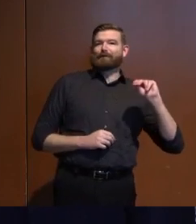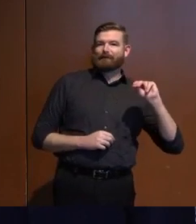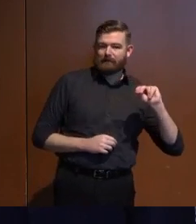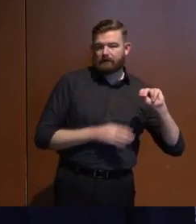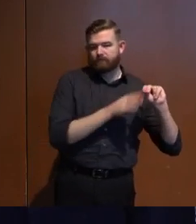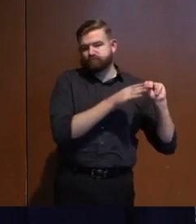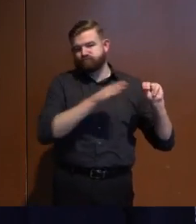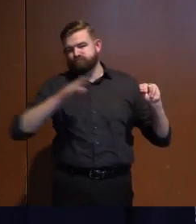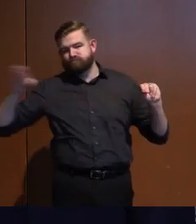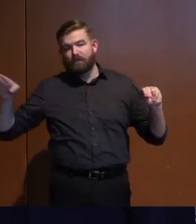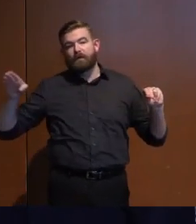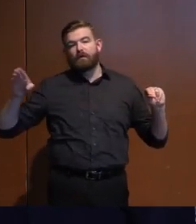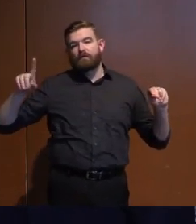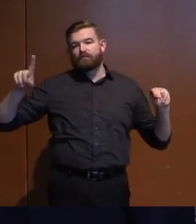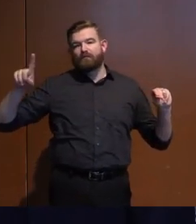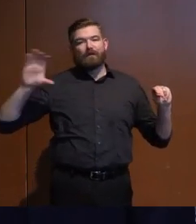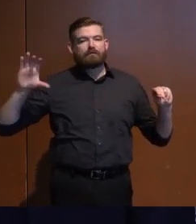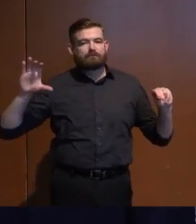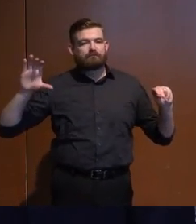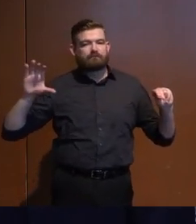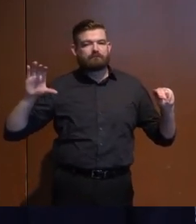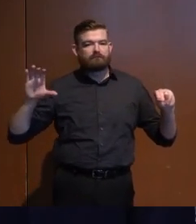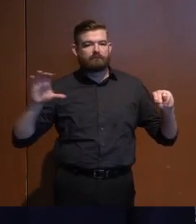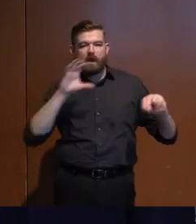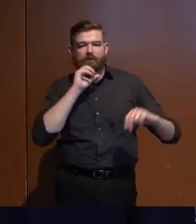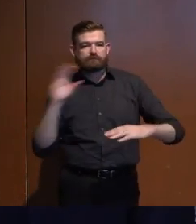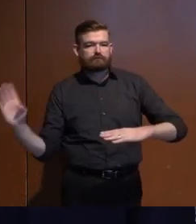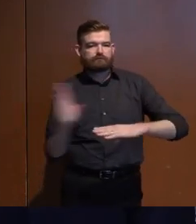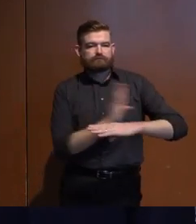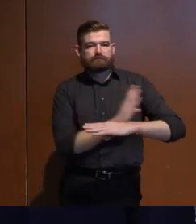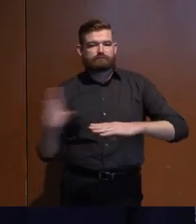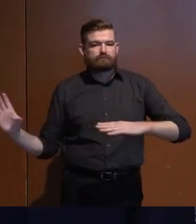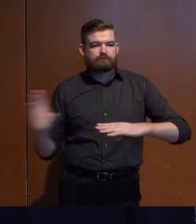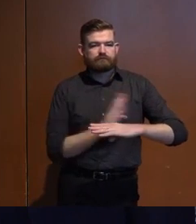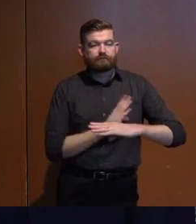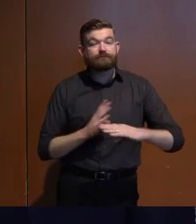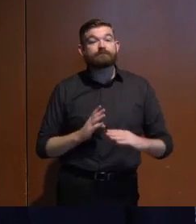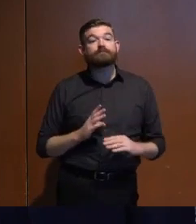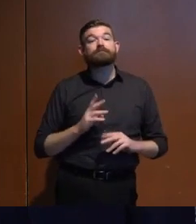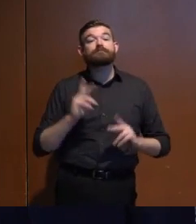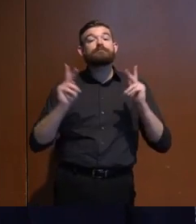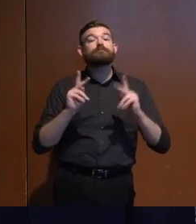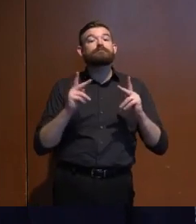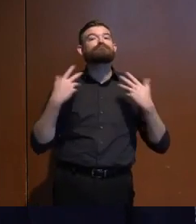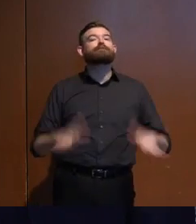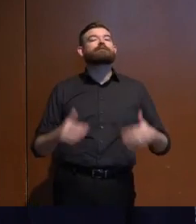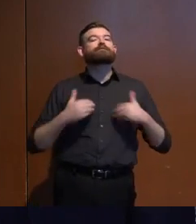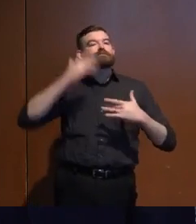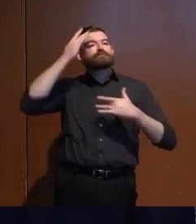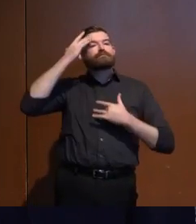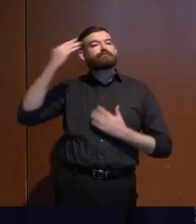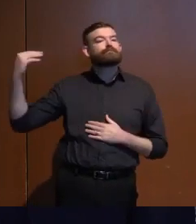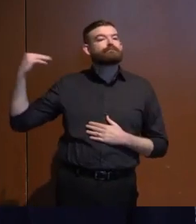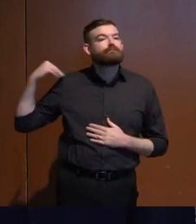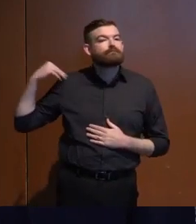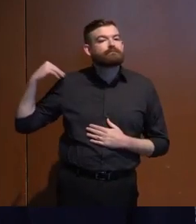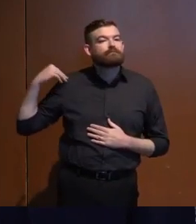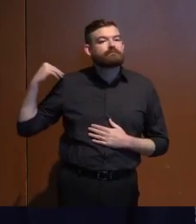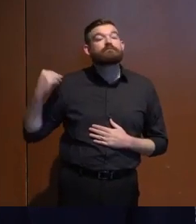100 years. Cases with underlying conditions Of the ones we know, 12 of